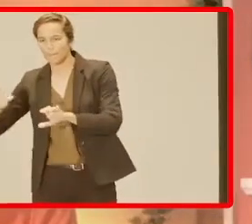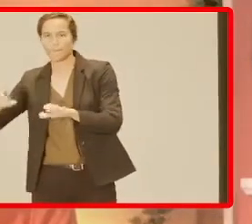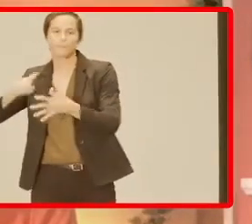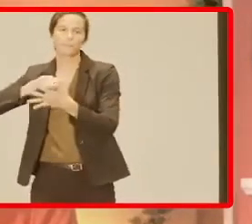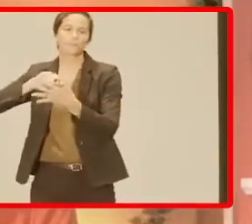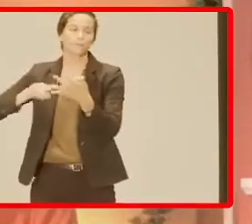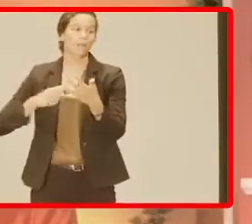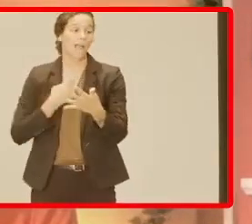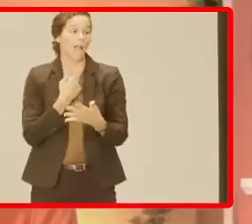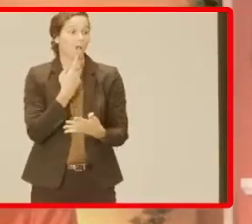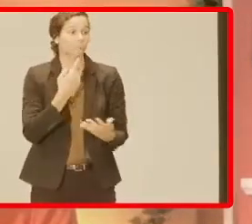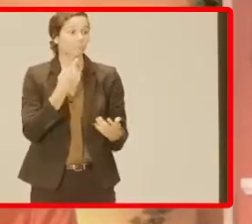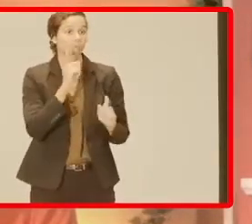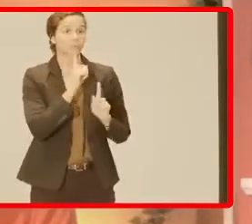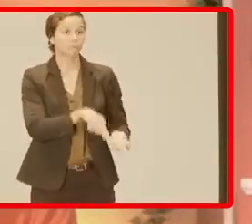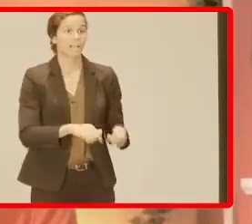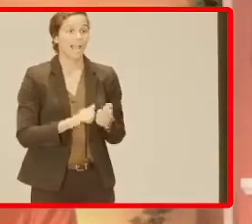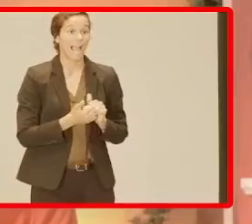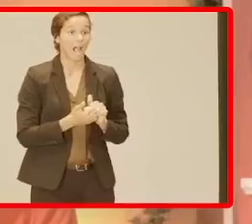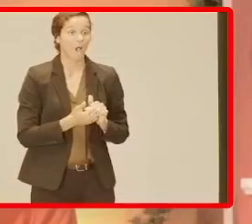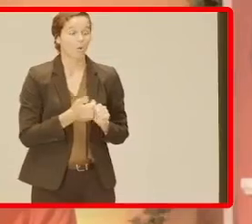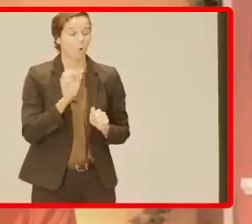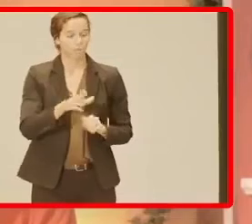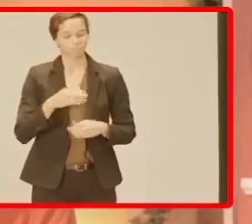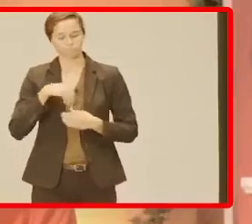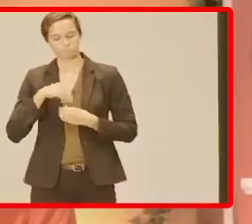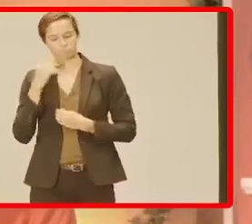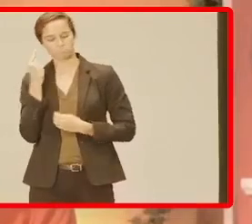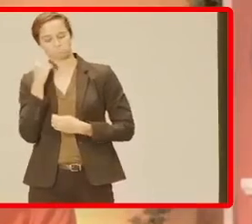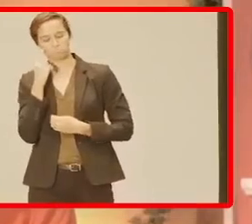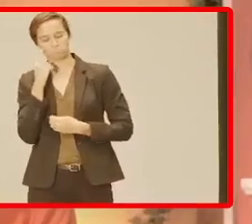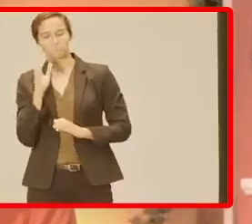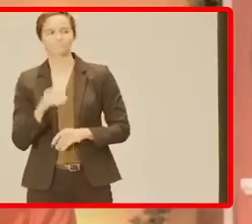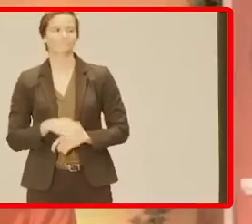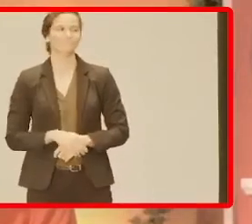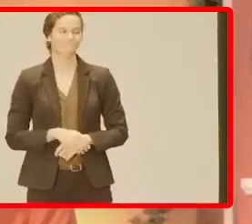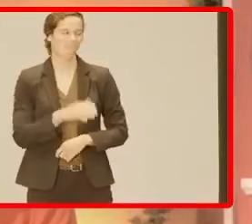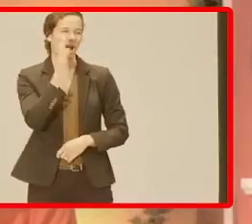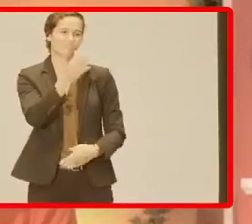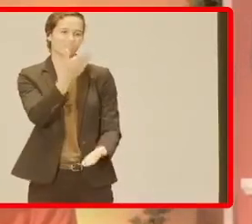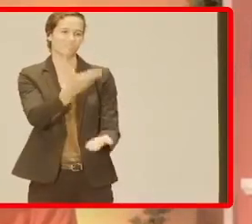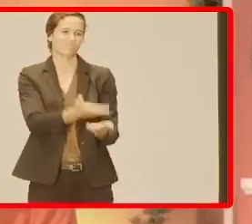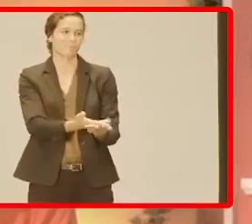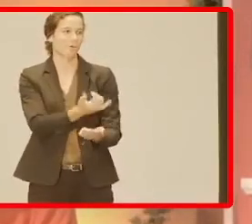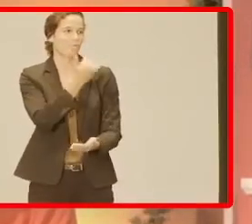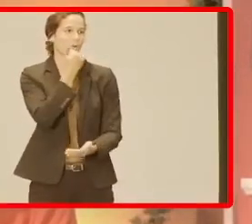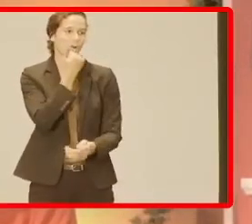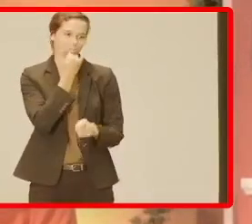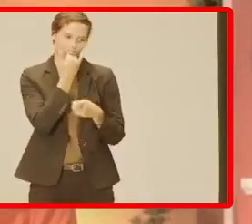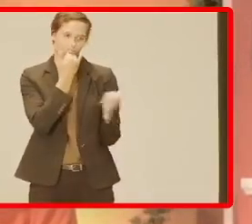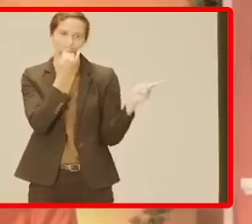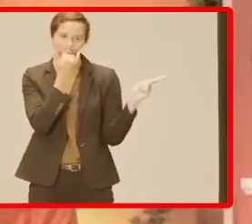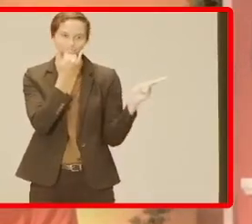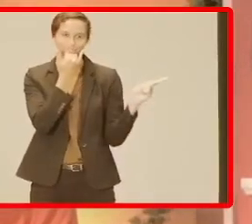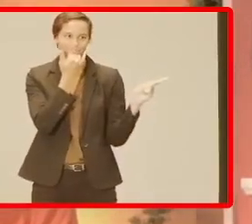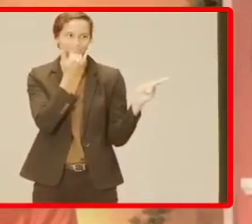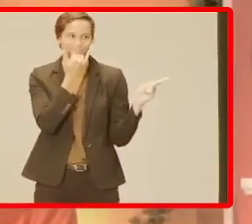would say to myself, I am going to prove them wrong.